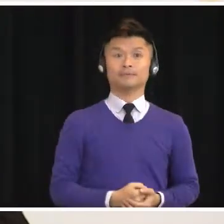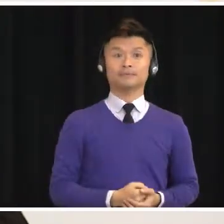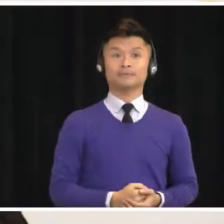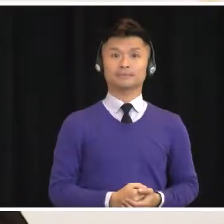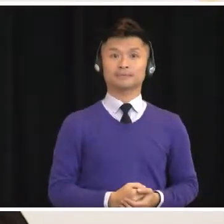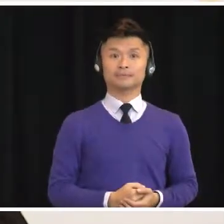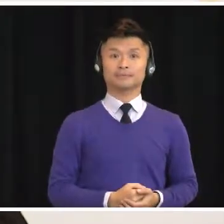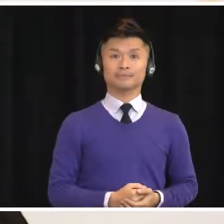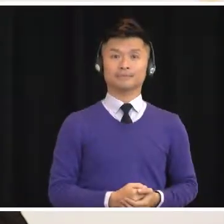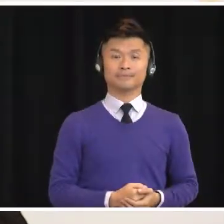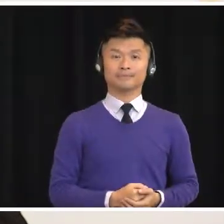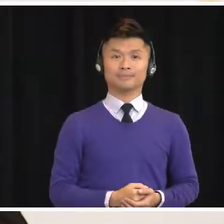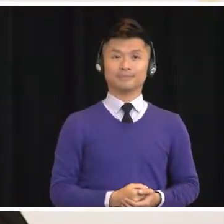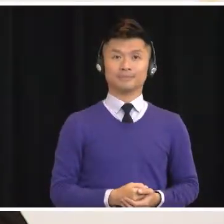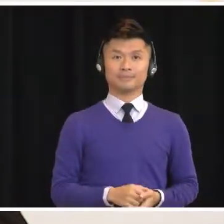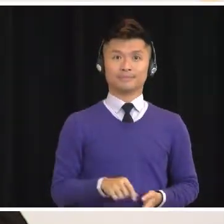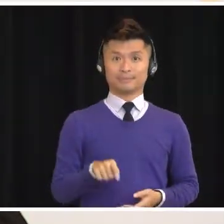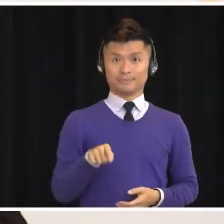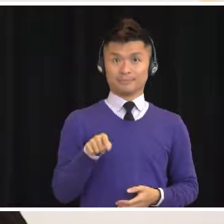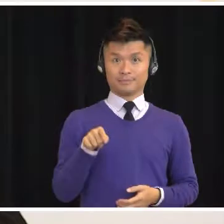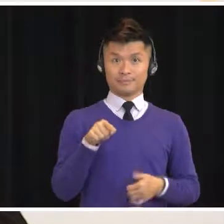and administrative.